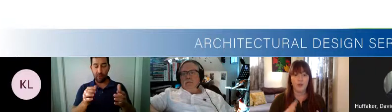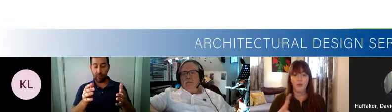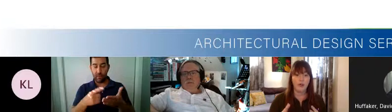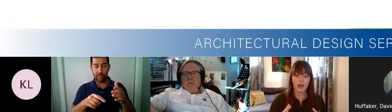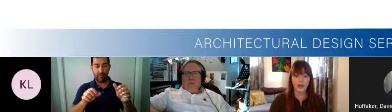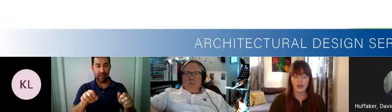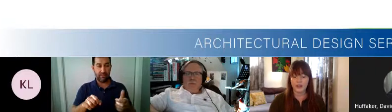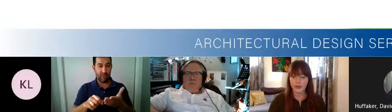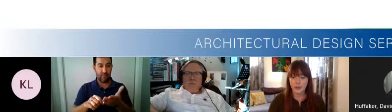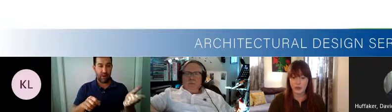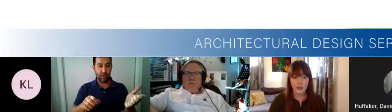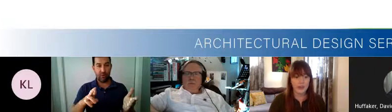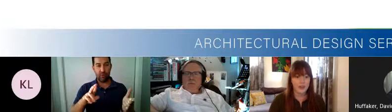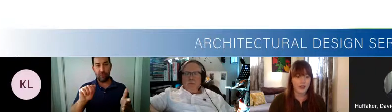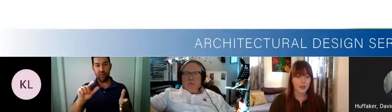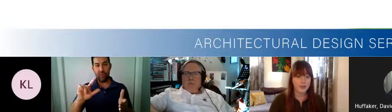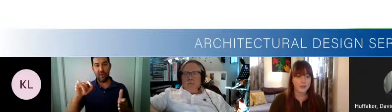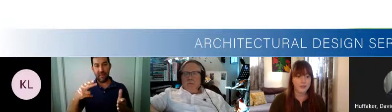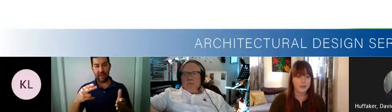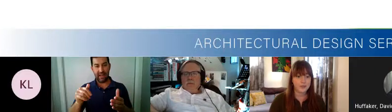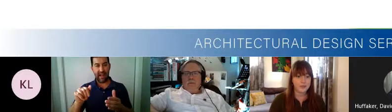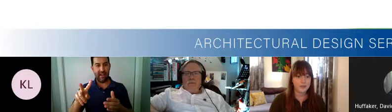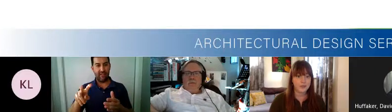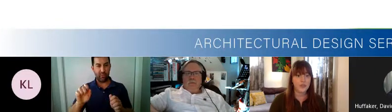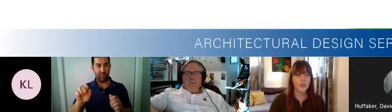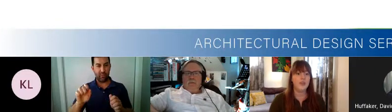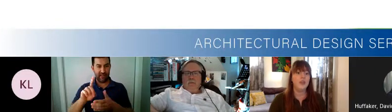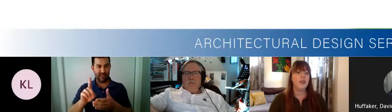there were Raleigh Avenue to be reconfigured.